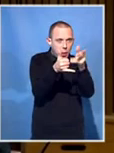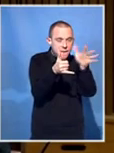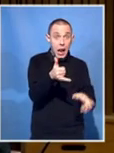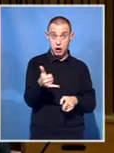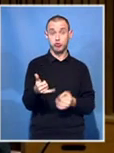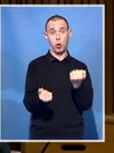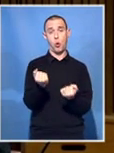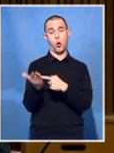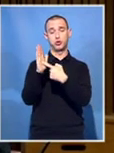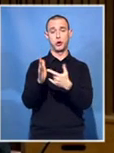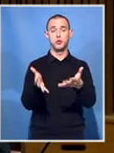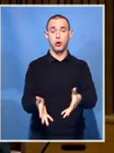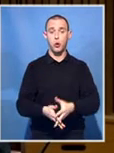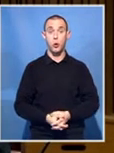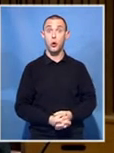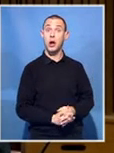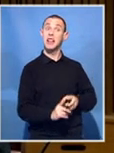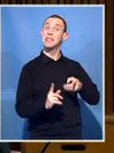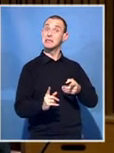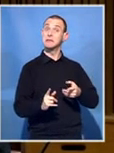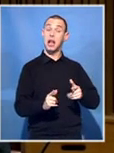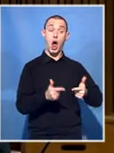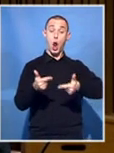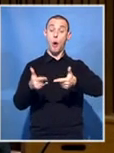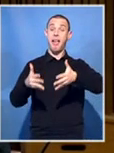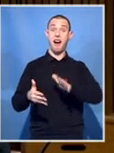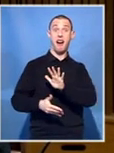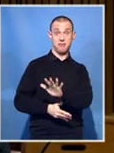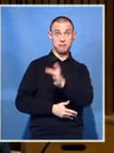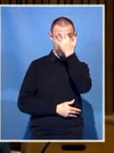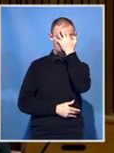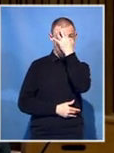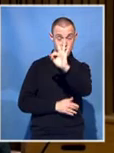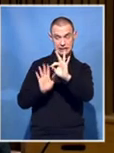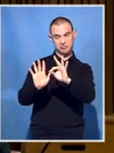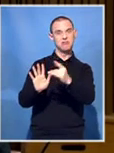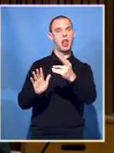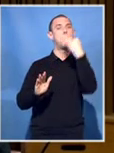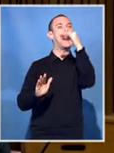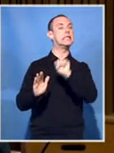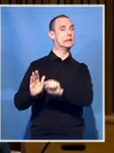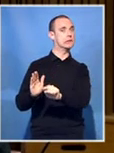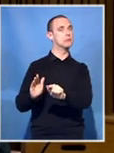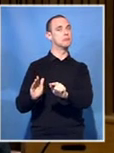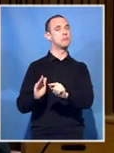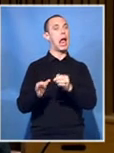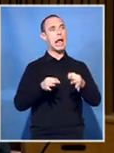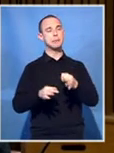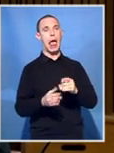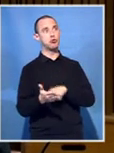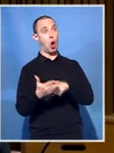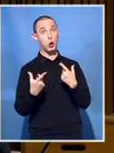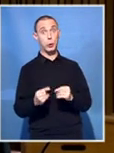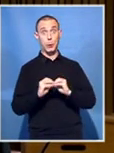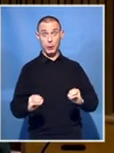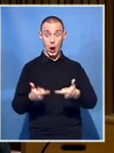cross-examination, the defense portrayed Macia as an aggressive lawbreaker who assaulted one of the police officers, took